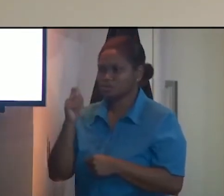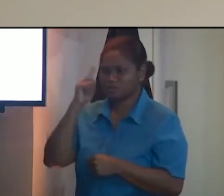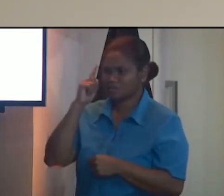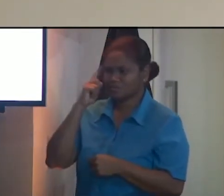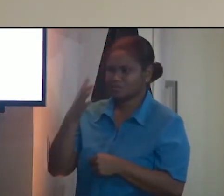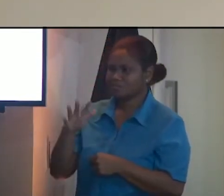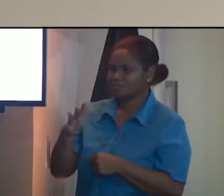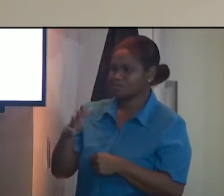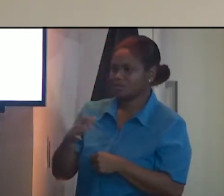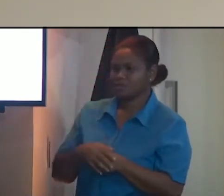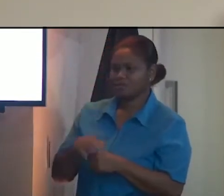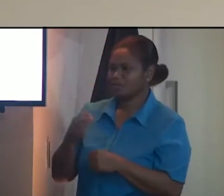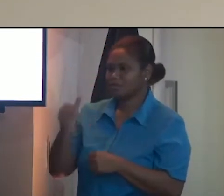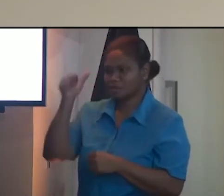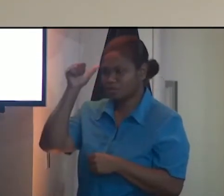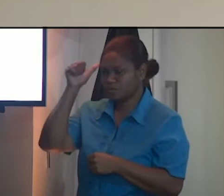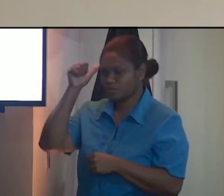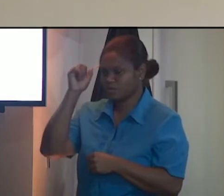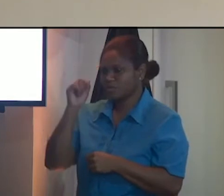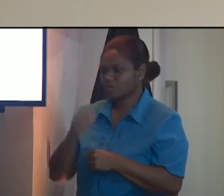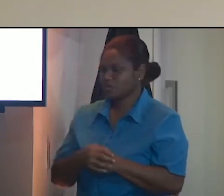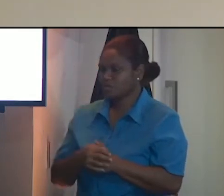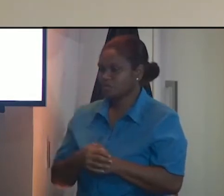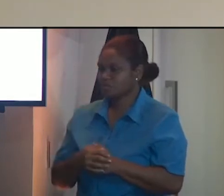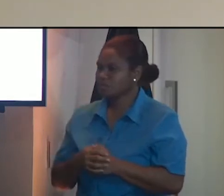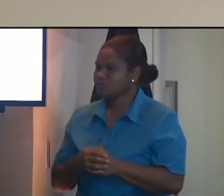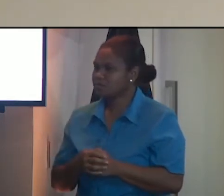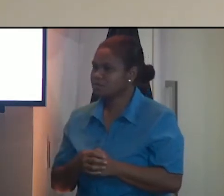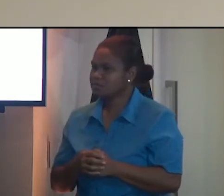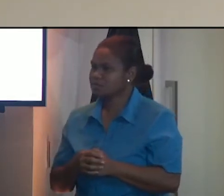as well. When we look at national level, there is